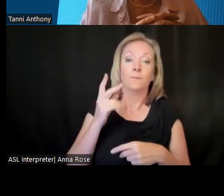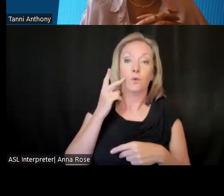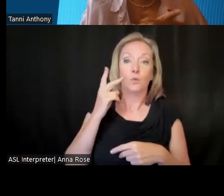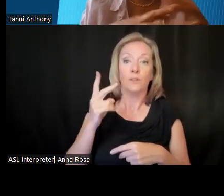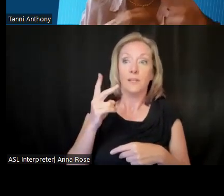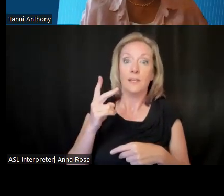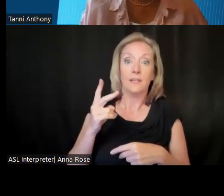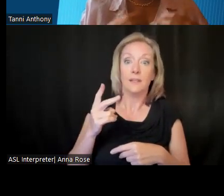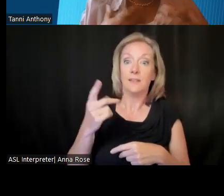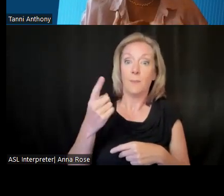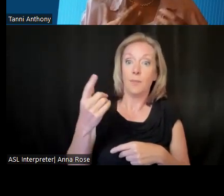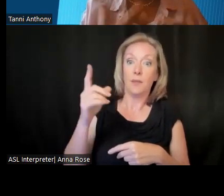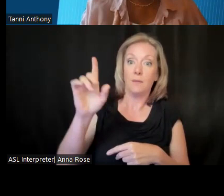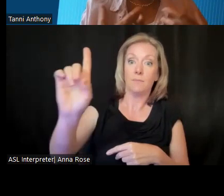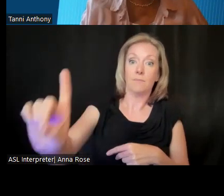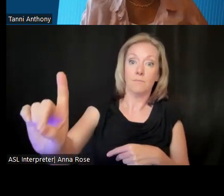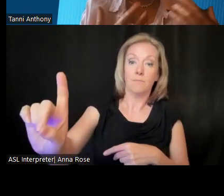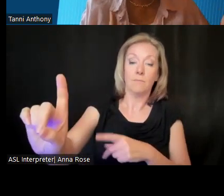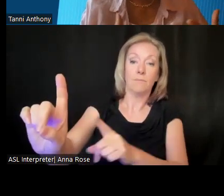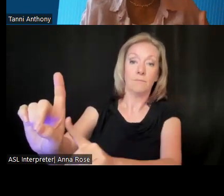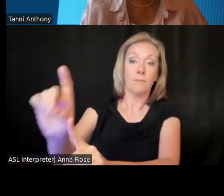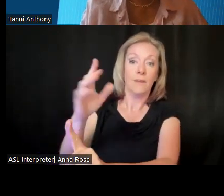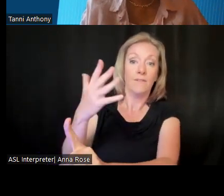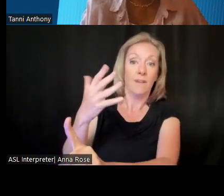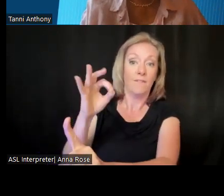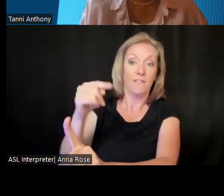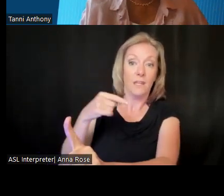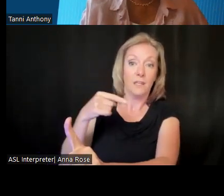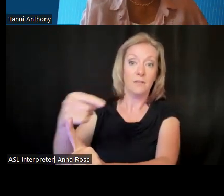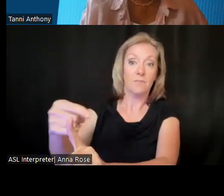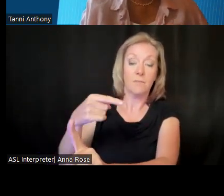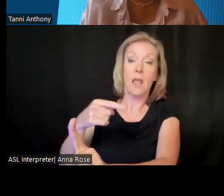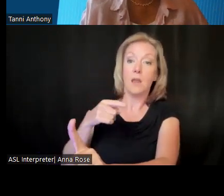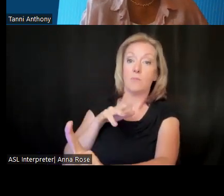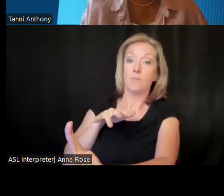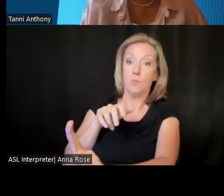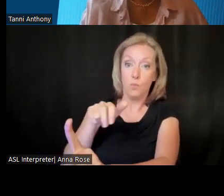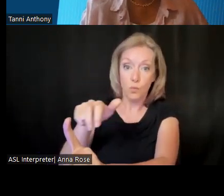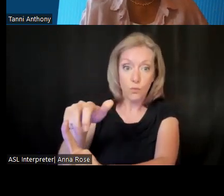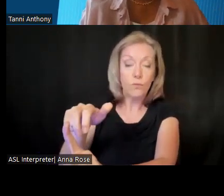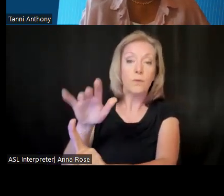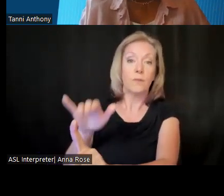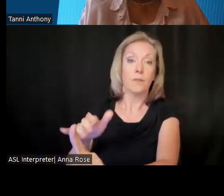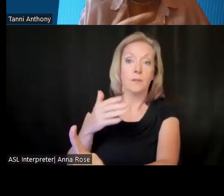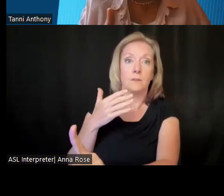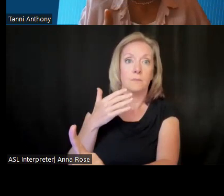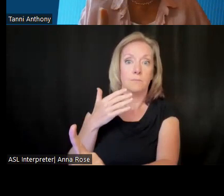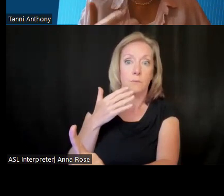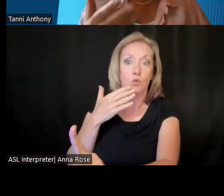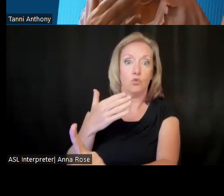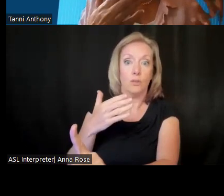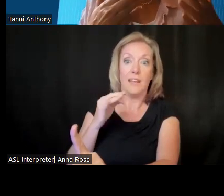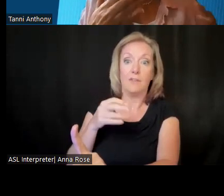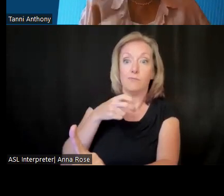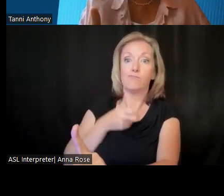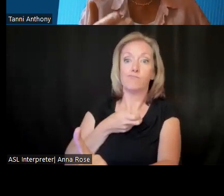feet away, again, this is vision leading that motor quest. So if we have a kid who's parked, part of the thing is